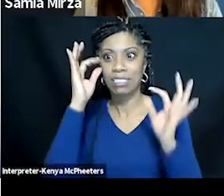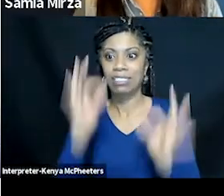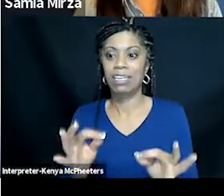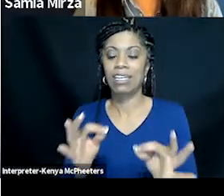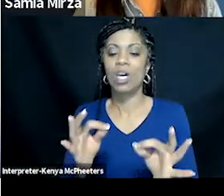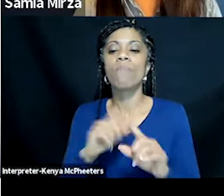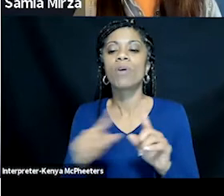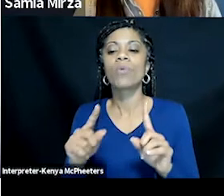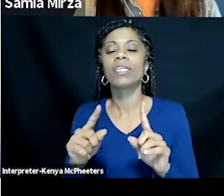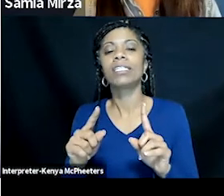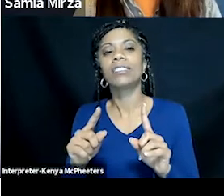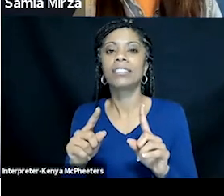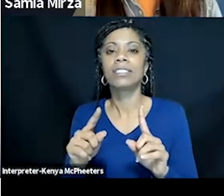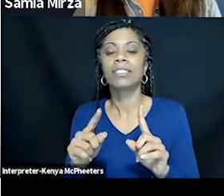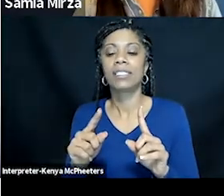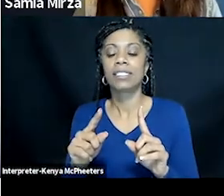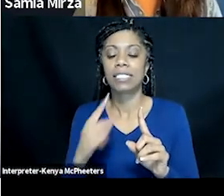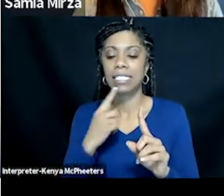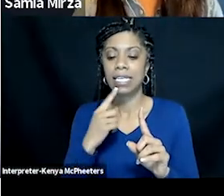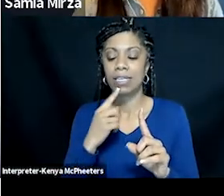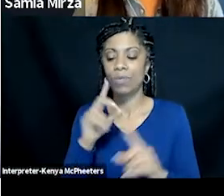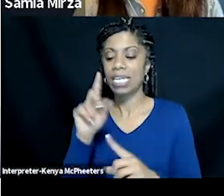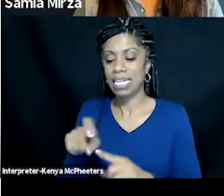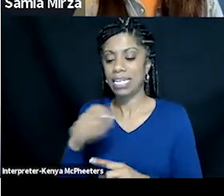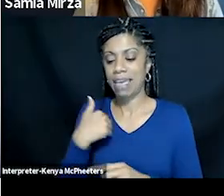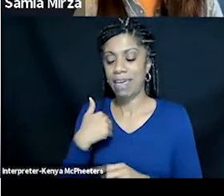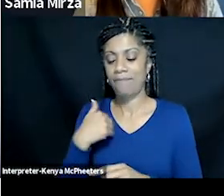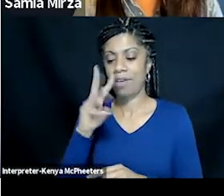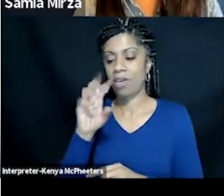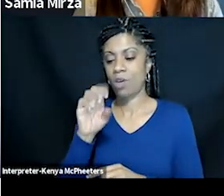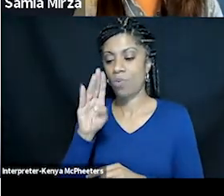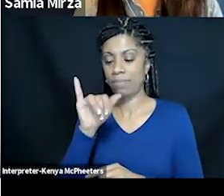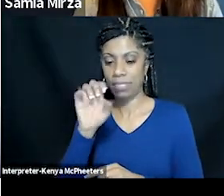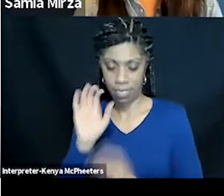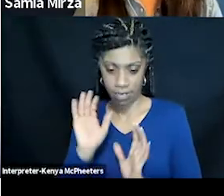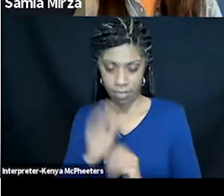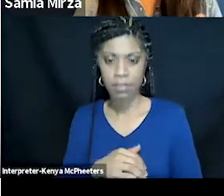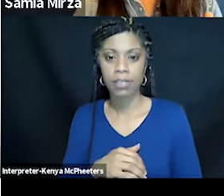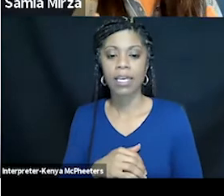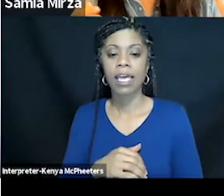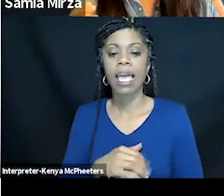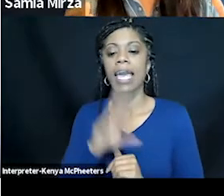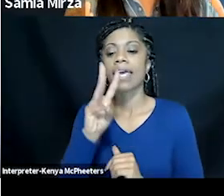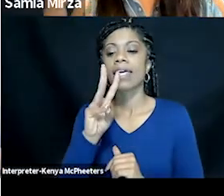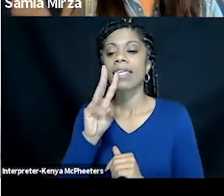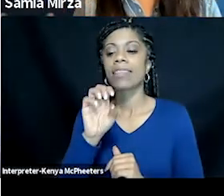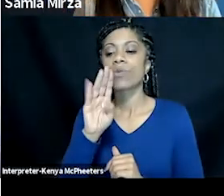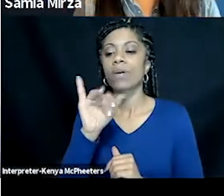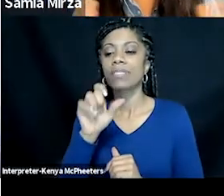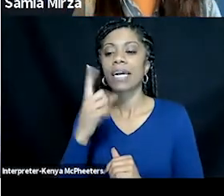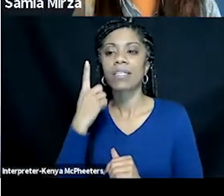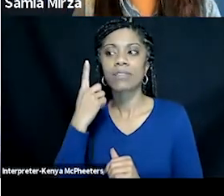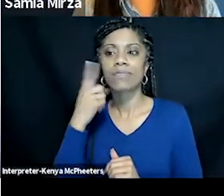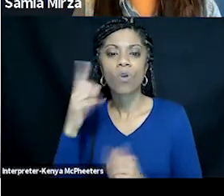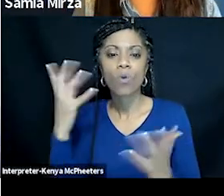product of the Com Network DEI website. And what this website really is it's an accumulation